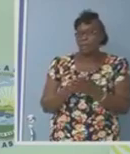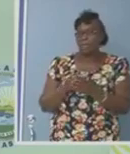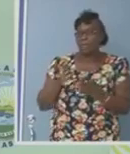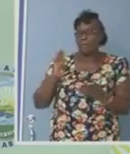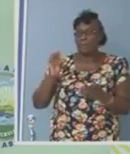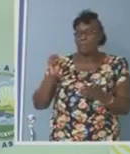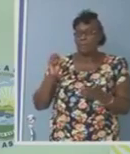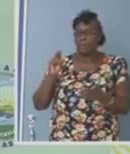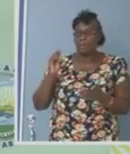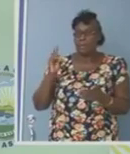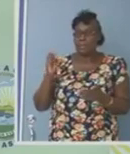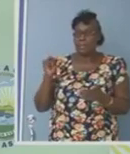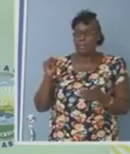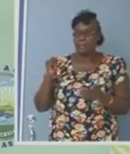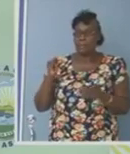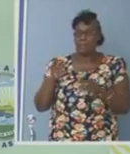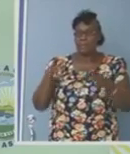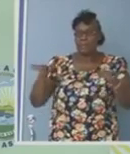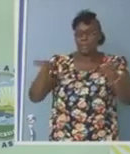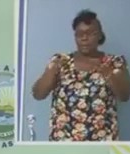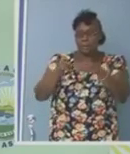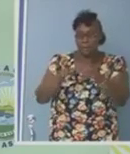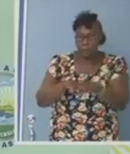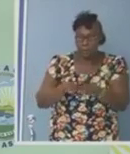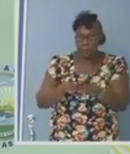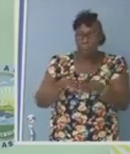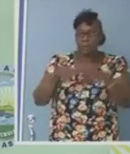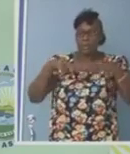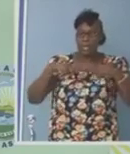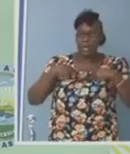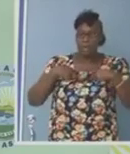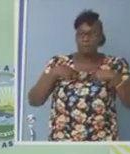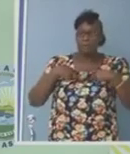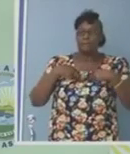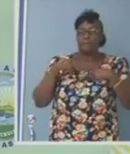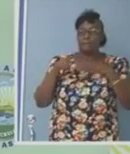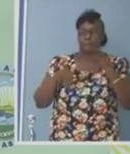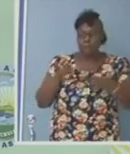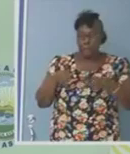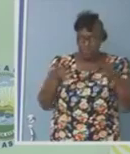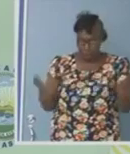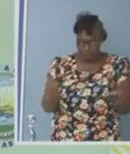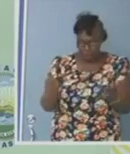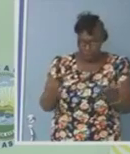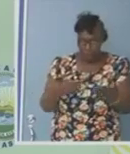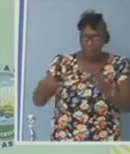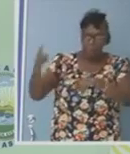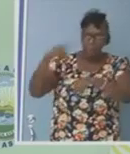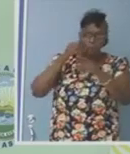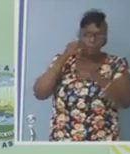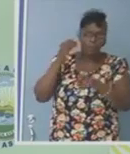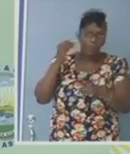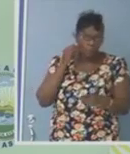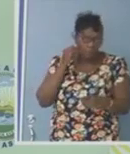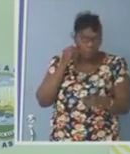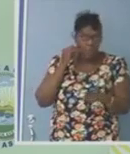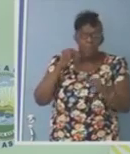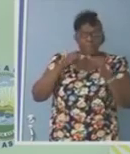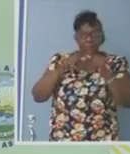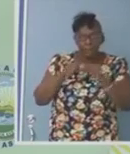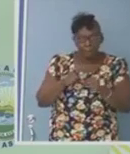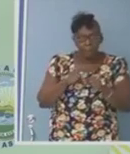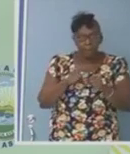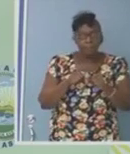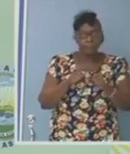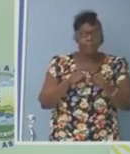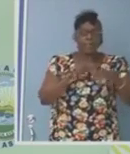now closed, we have nationals returning who will require isolation for 14 days. I wish